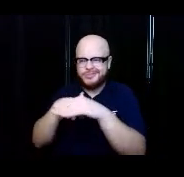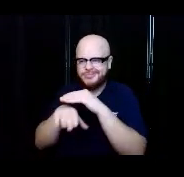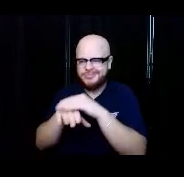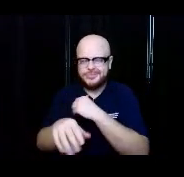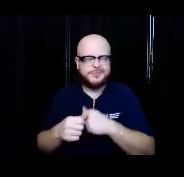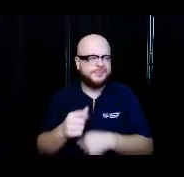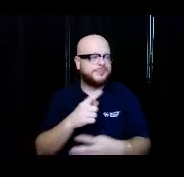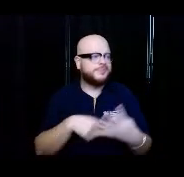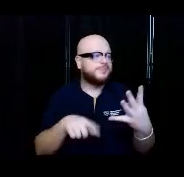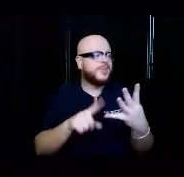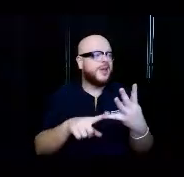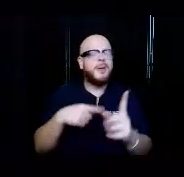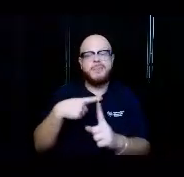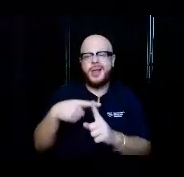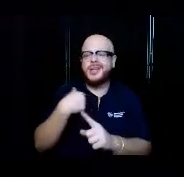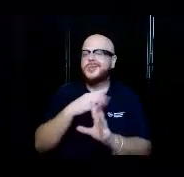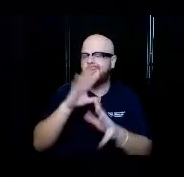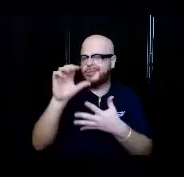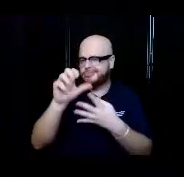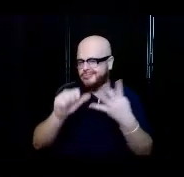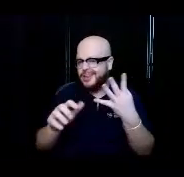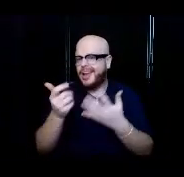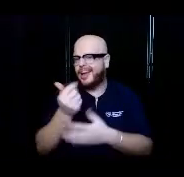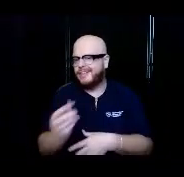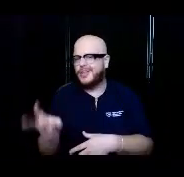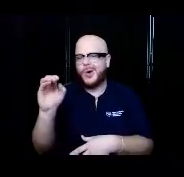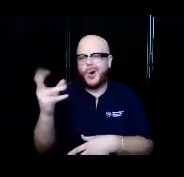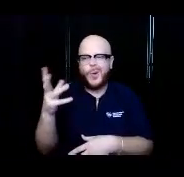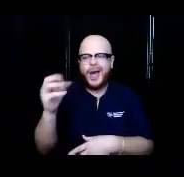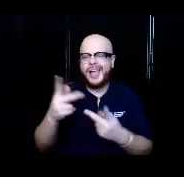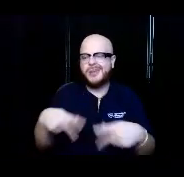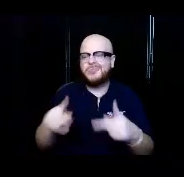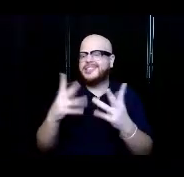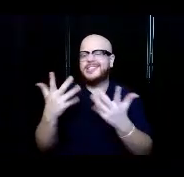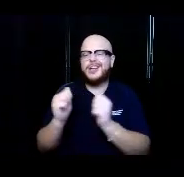Ohio venues that have implemented sensory spaces, tools, maps, and social narratives.